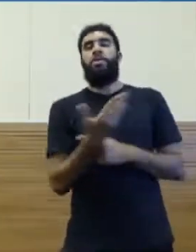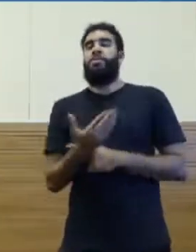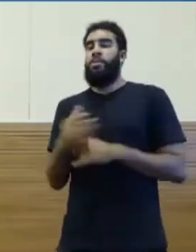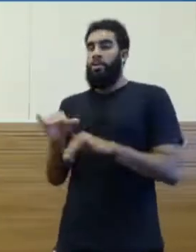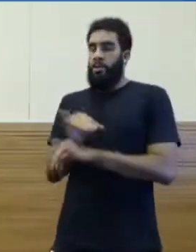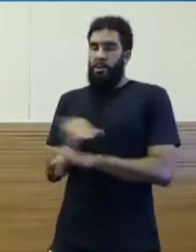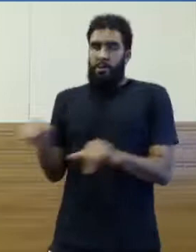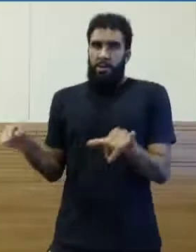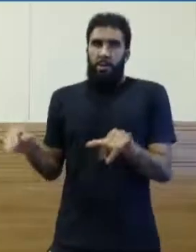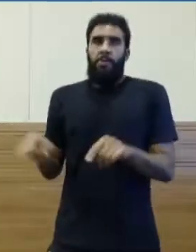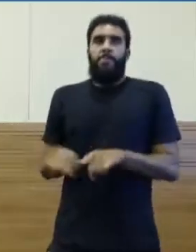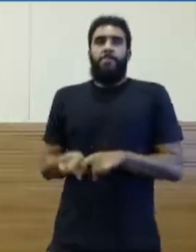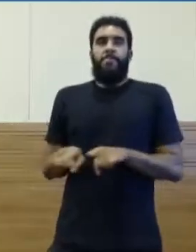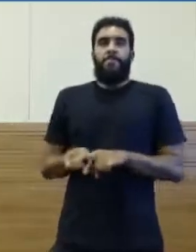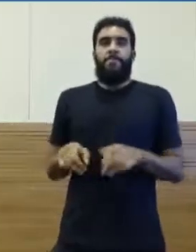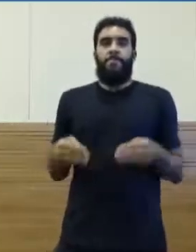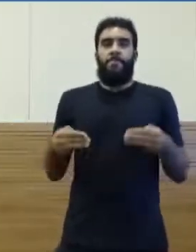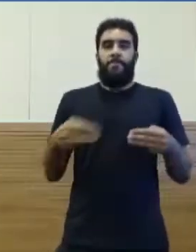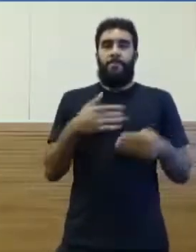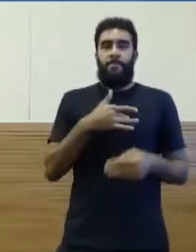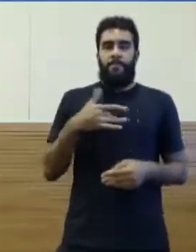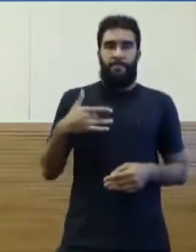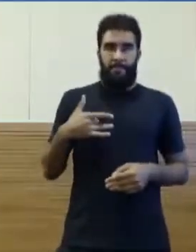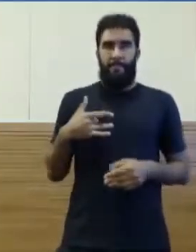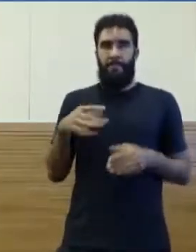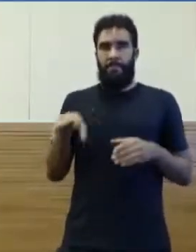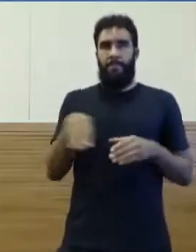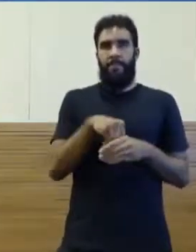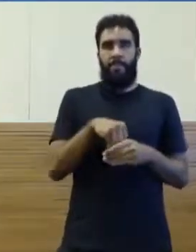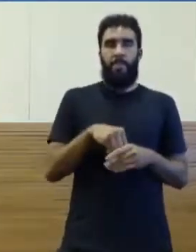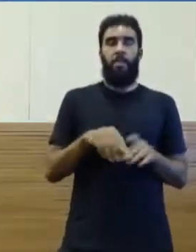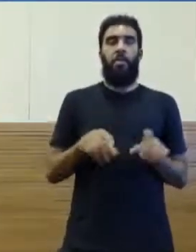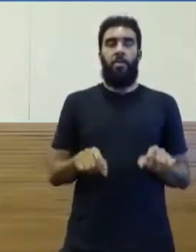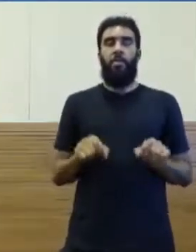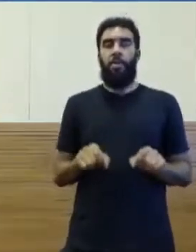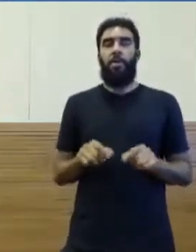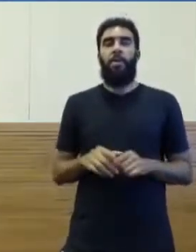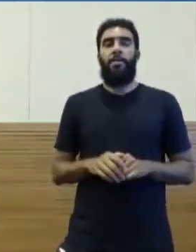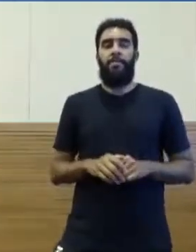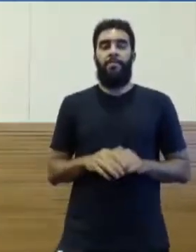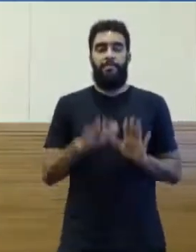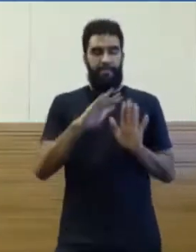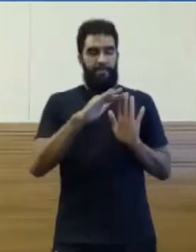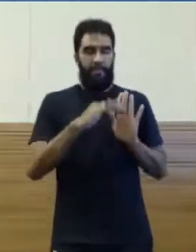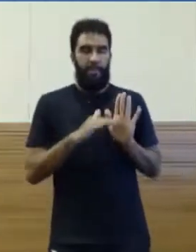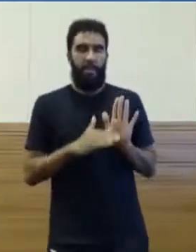help. So the Ministry of Education have